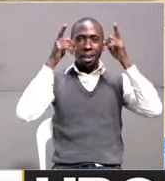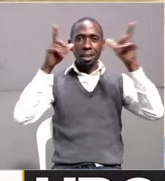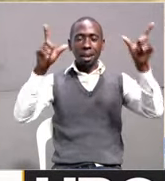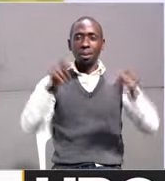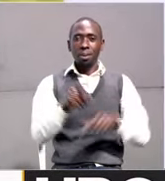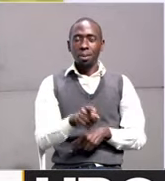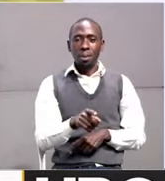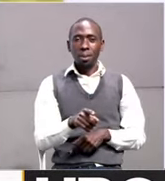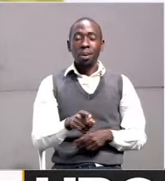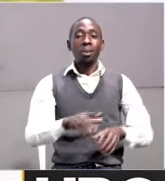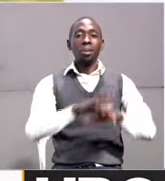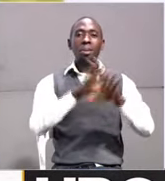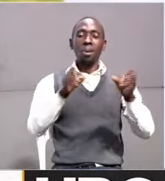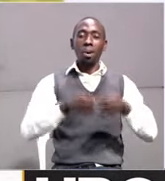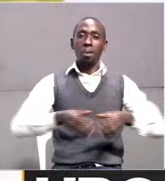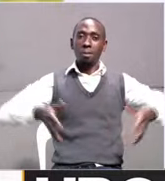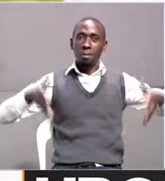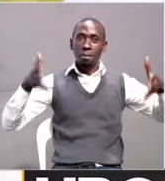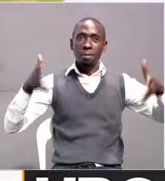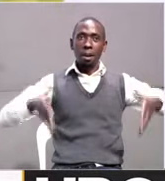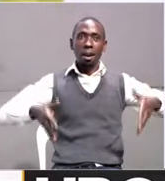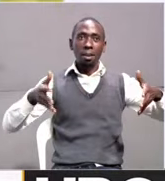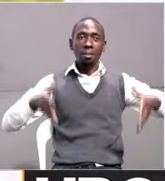All as fat as prize cattle.